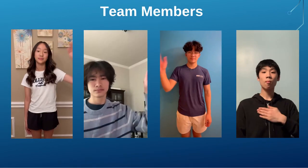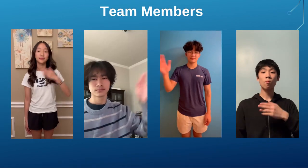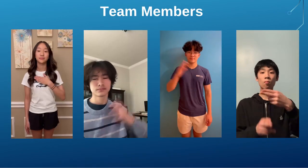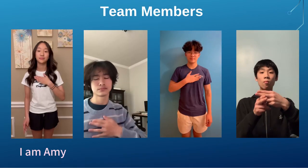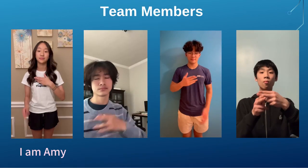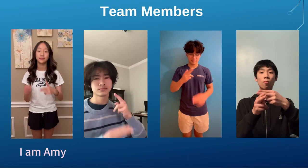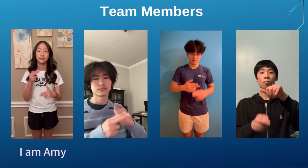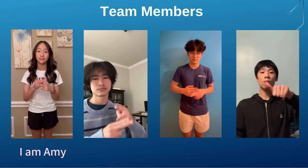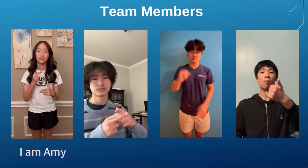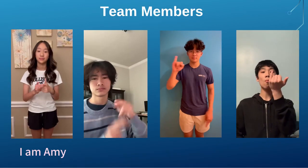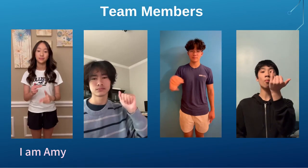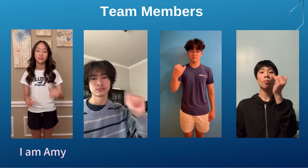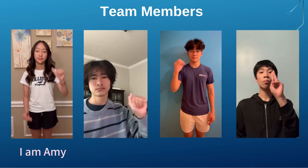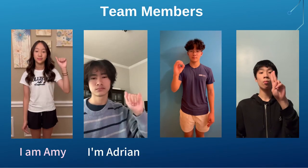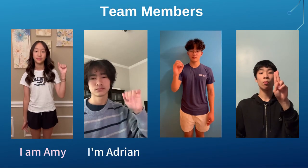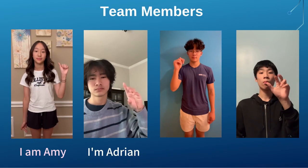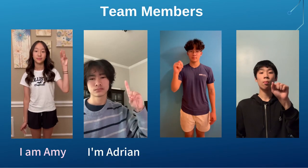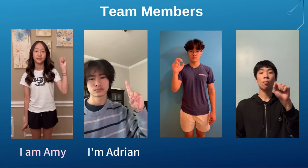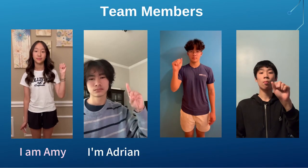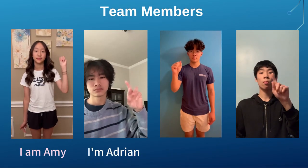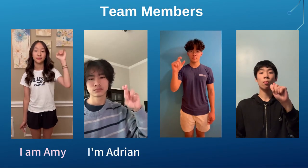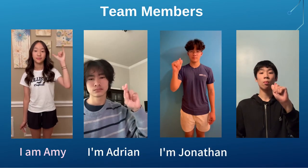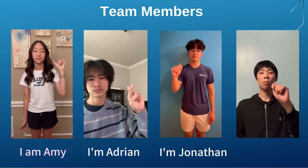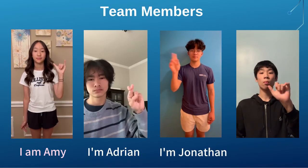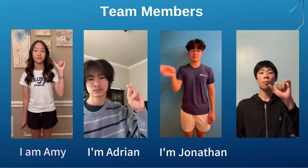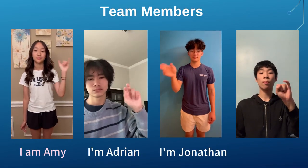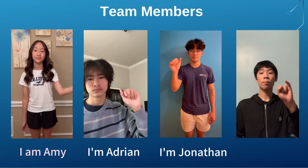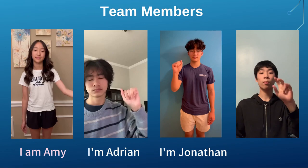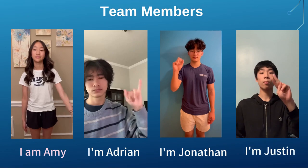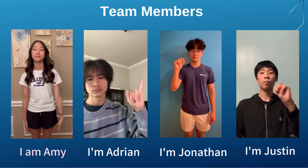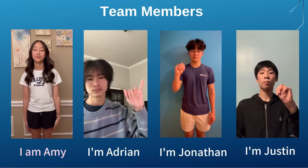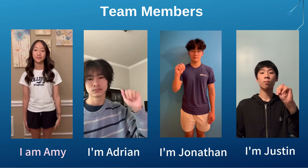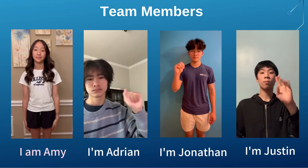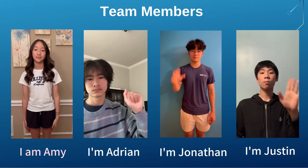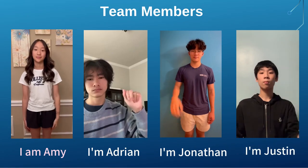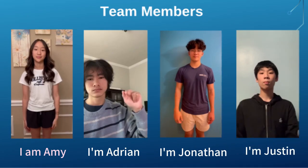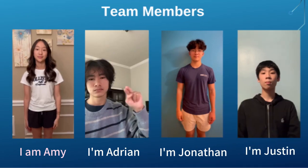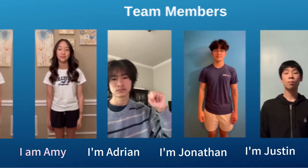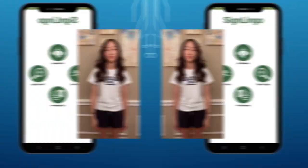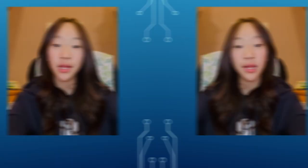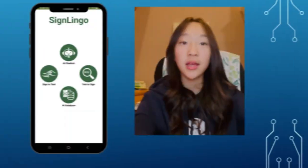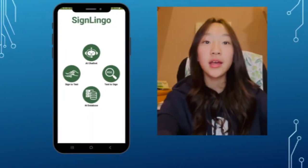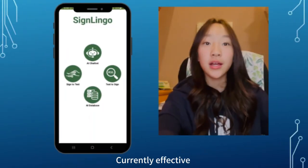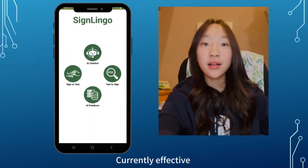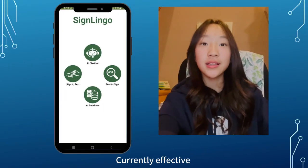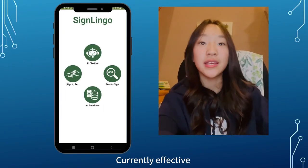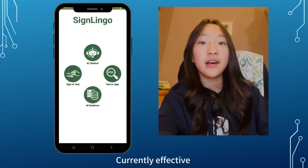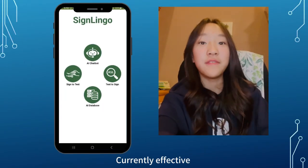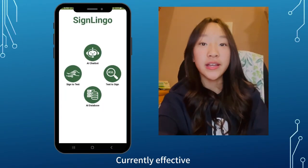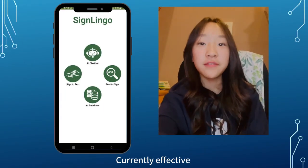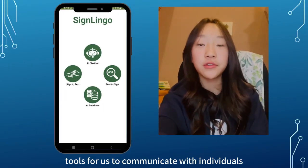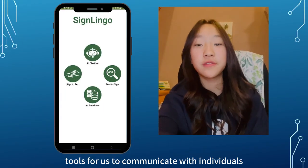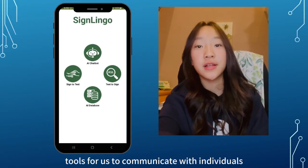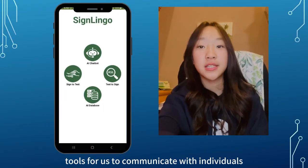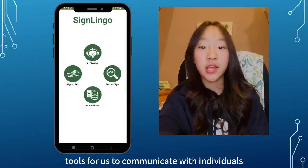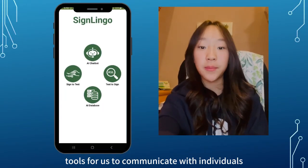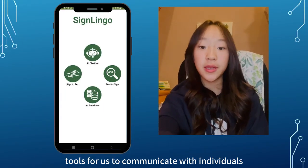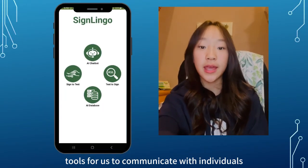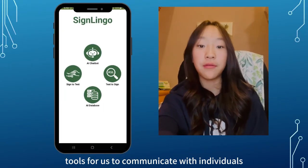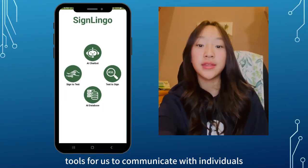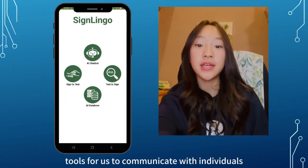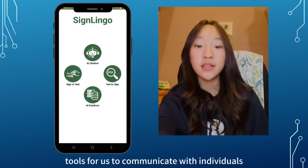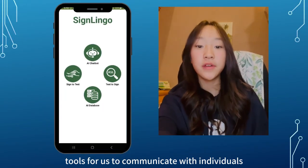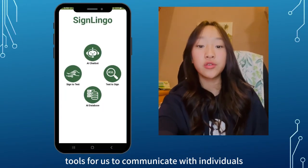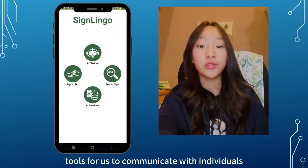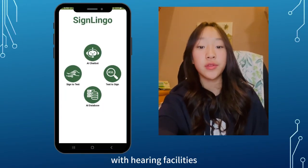Hello everyone, I'm Amy. I'm Adrian. I'm Jonathan. I am Justin. Currently, effective tools for us to